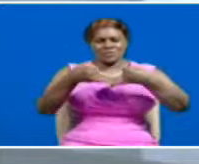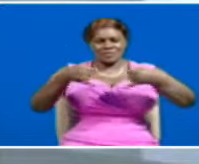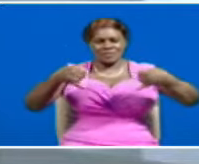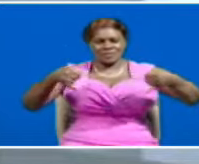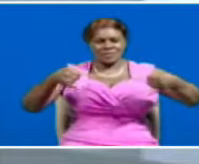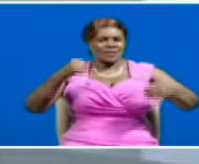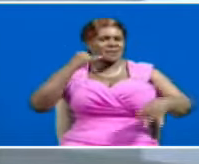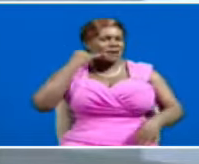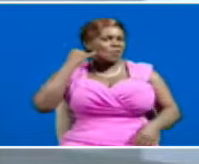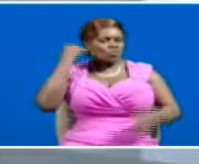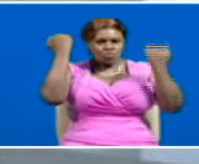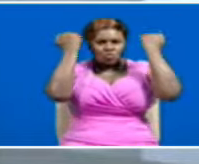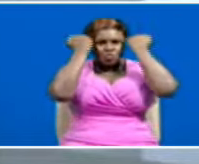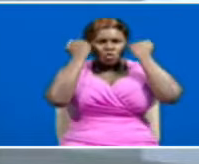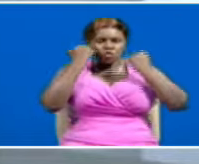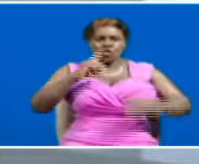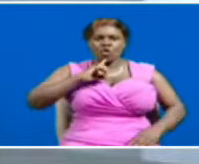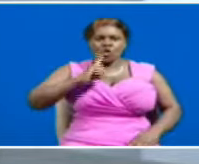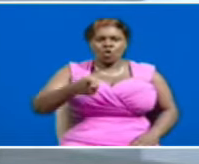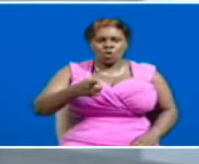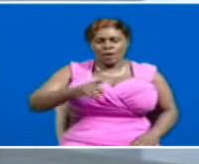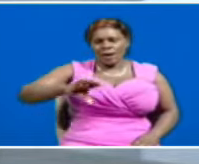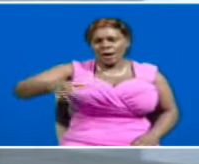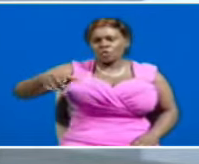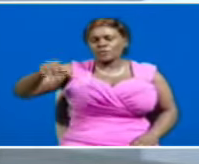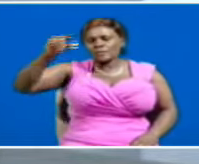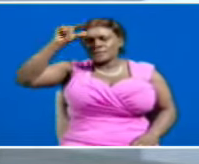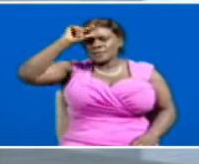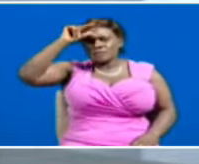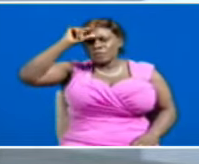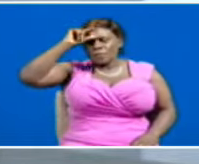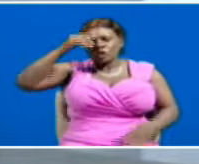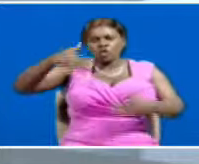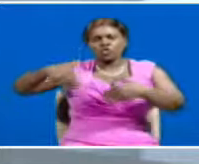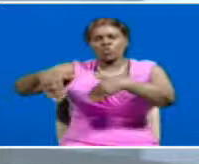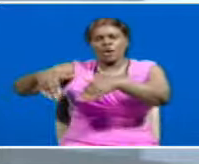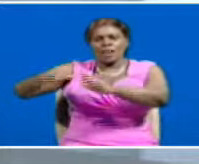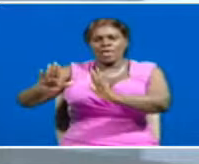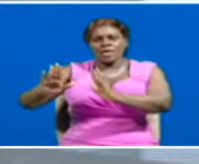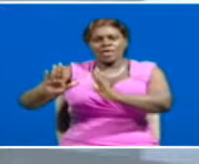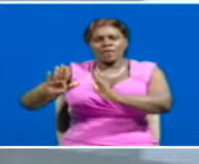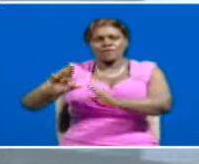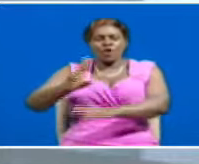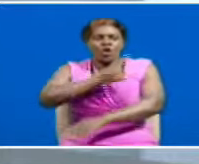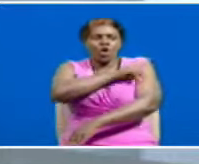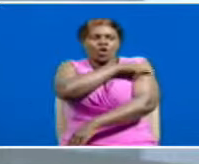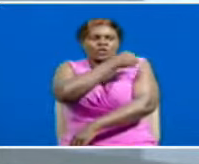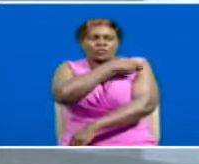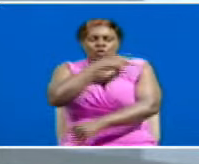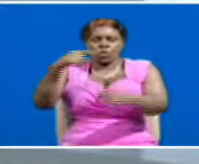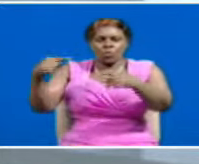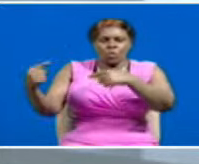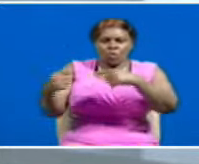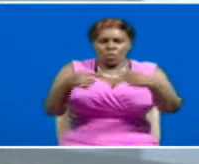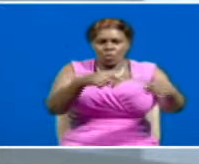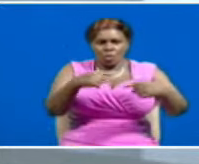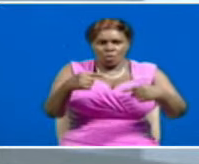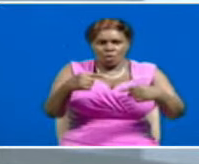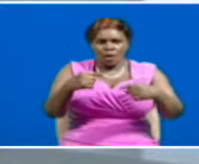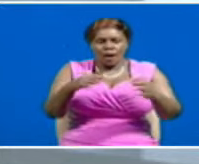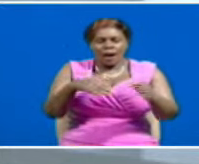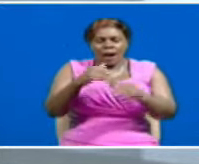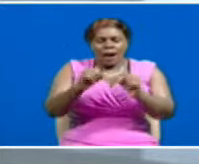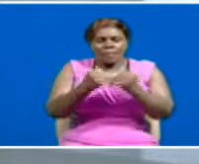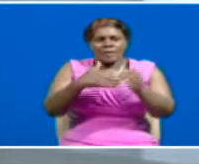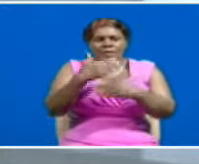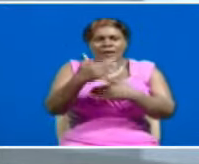A Nakuru court has ordered the county government of Nakuru to vacate the city's War Memorial Hospital. The orders came hours after the